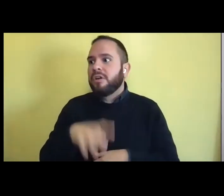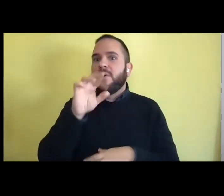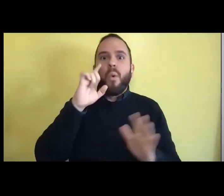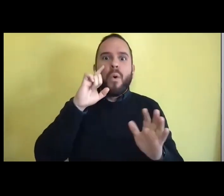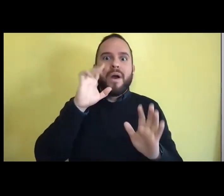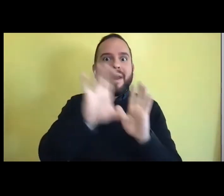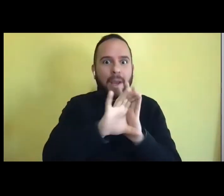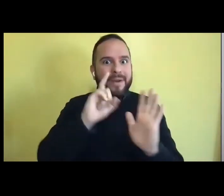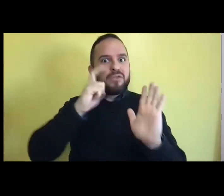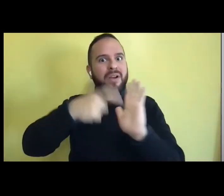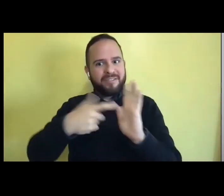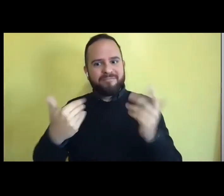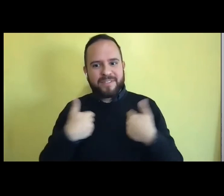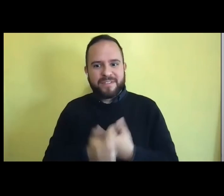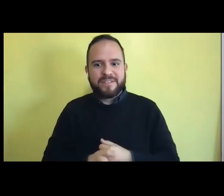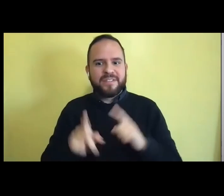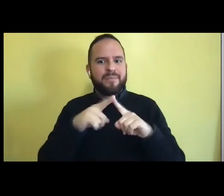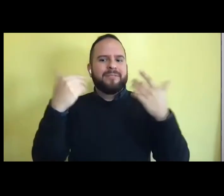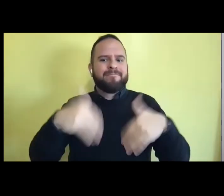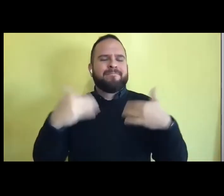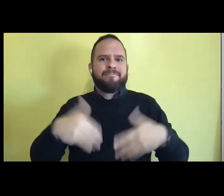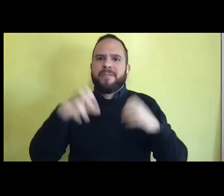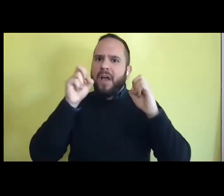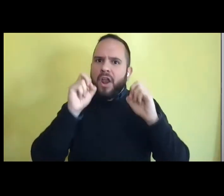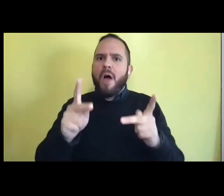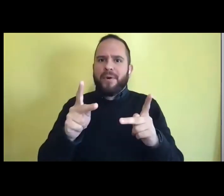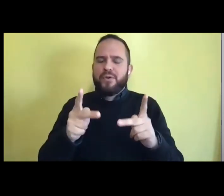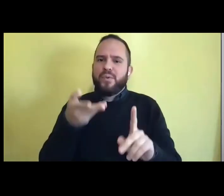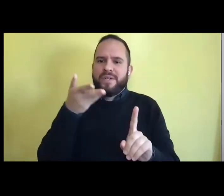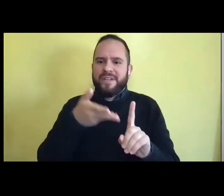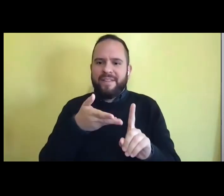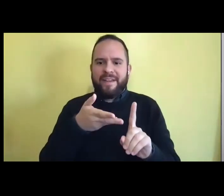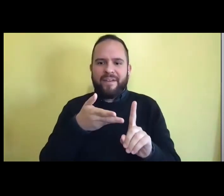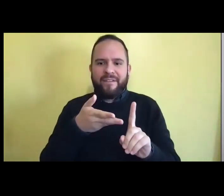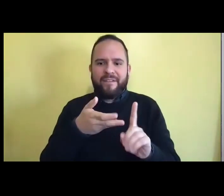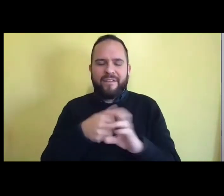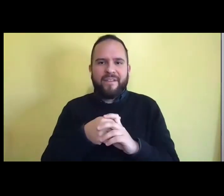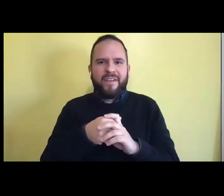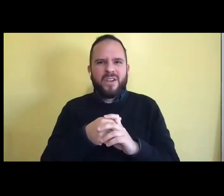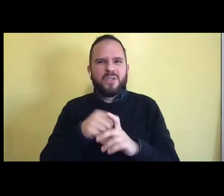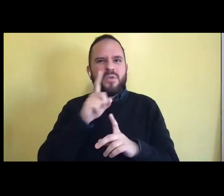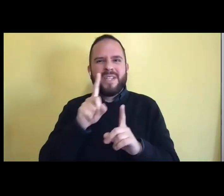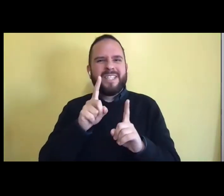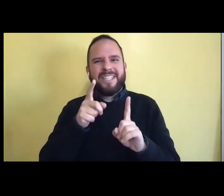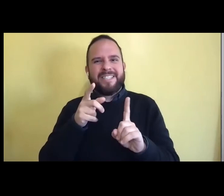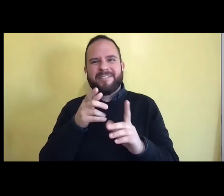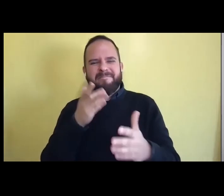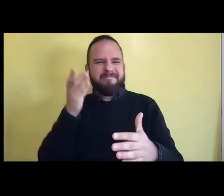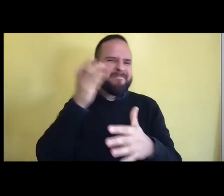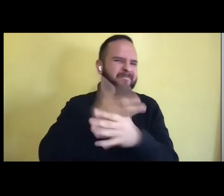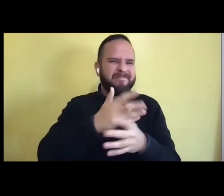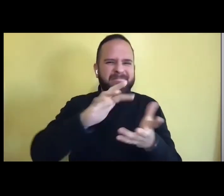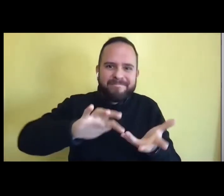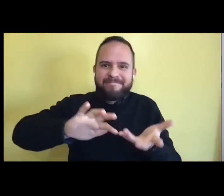recognition. But there's such an opportunity, I believe, to disrupt what has been when we look